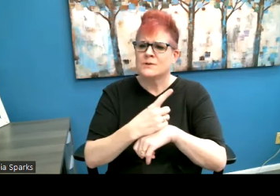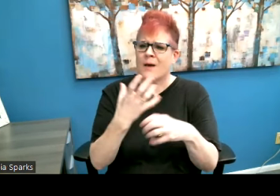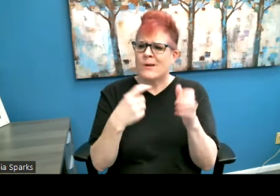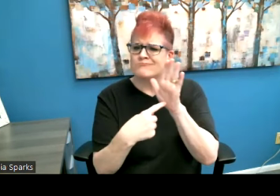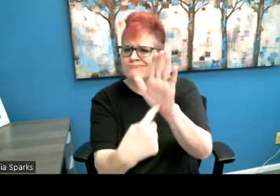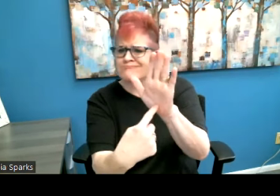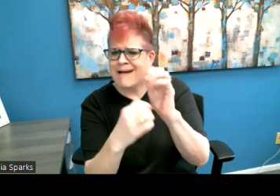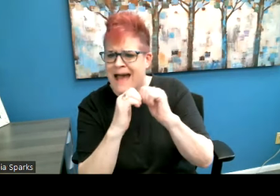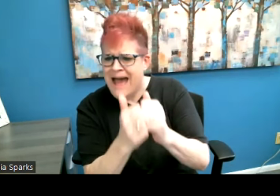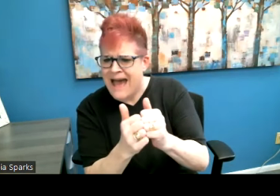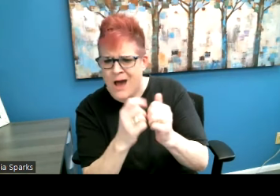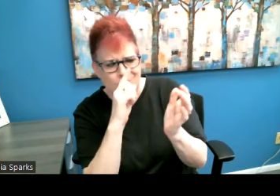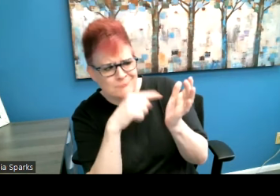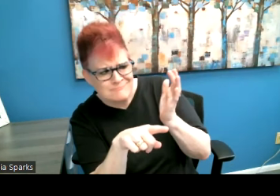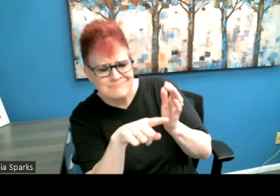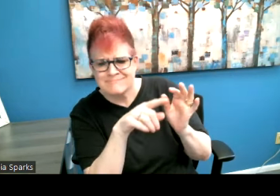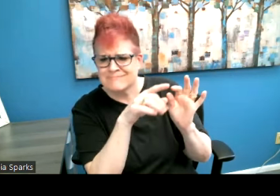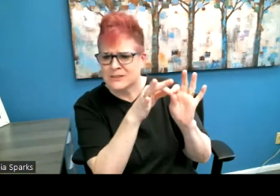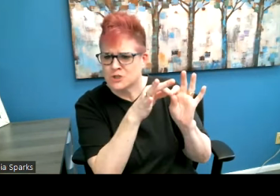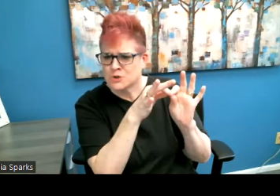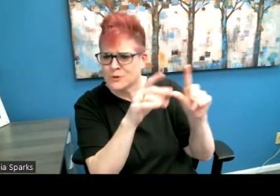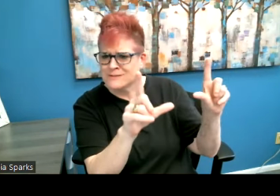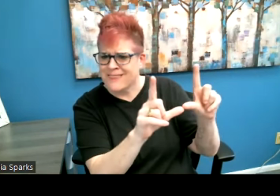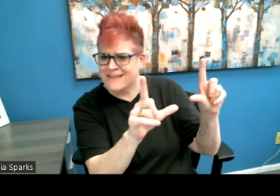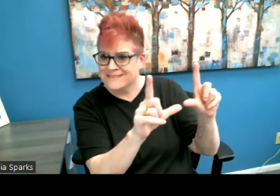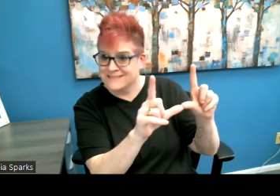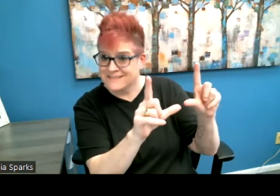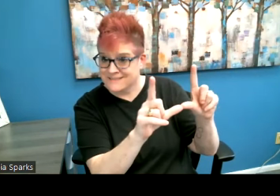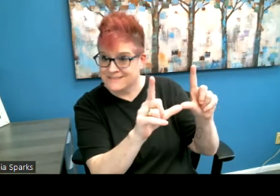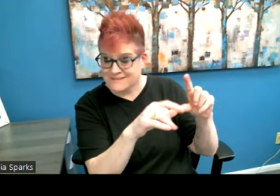sign language interpreter's license.